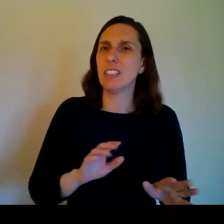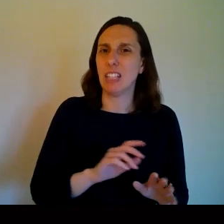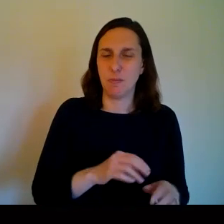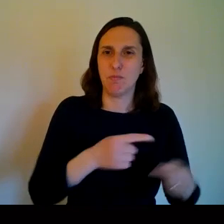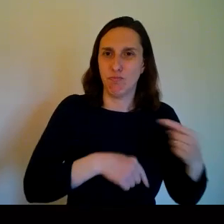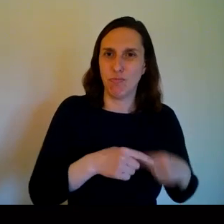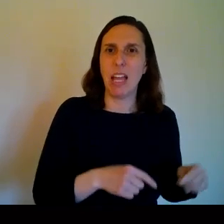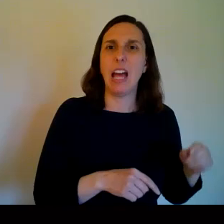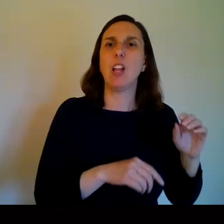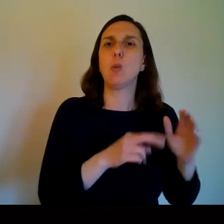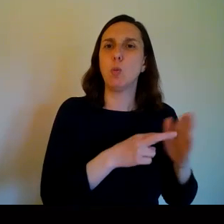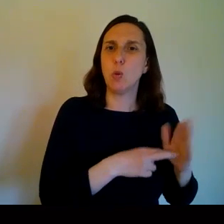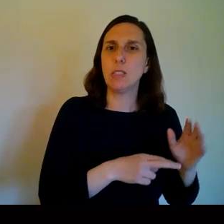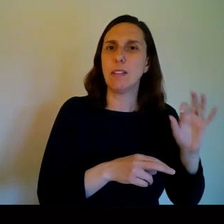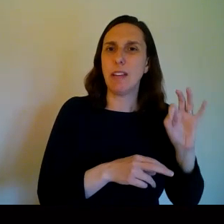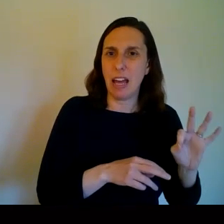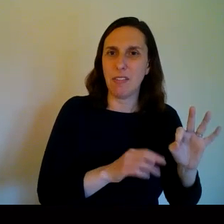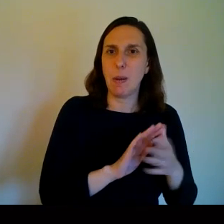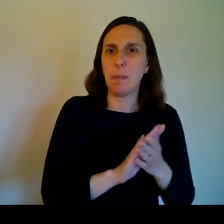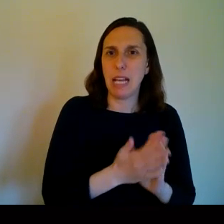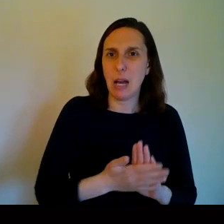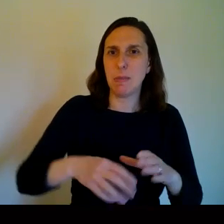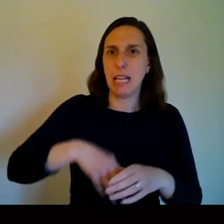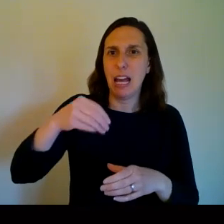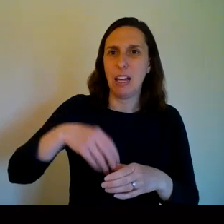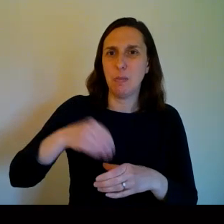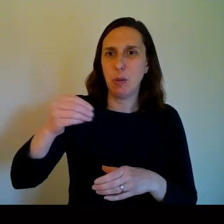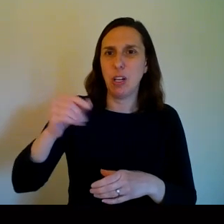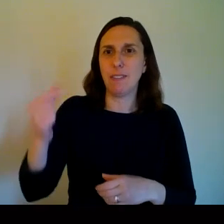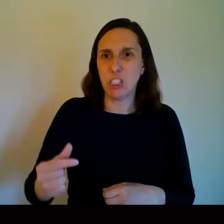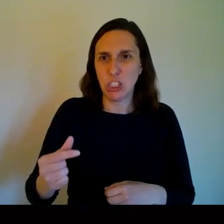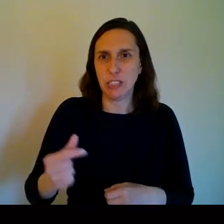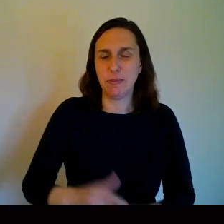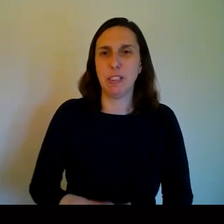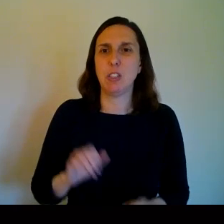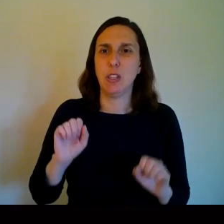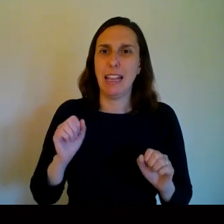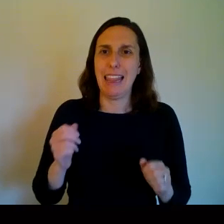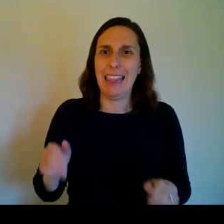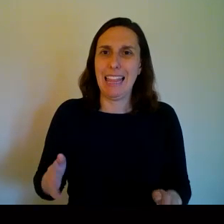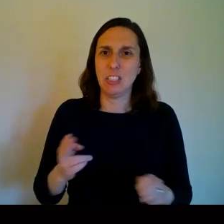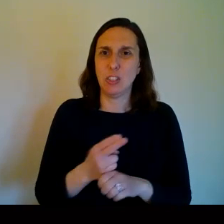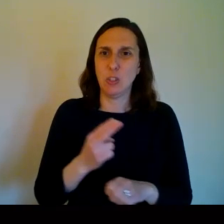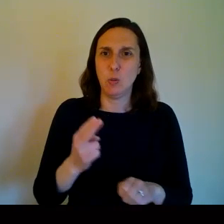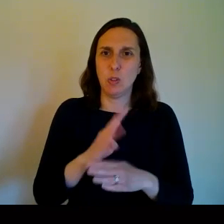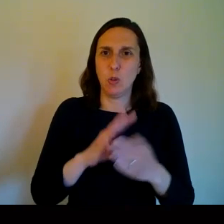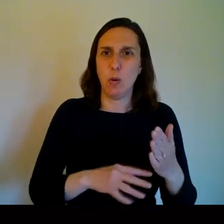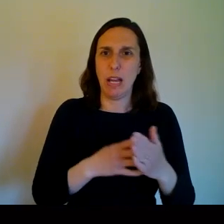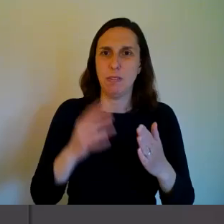f become the input for g. Let's graph this. Let's use our software to graph this.